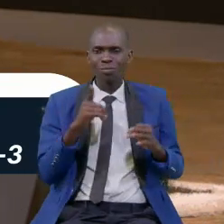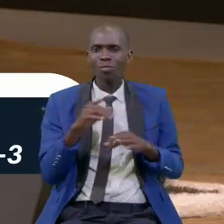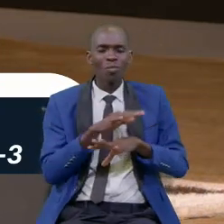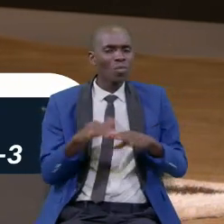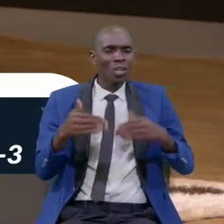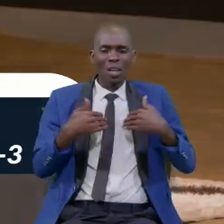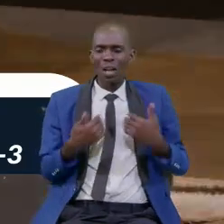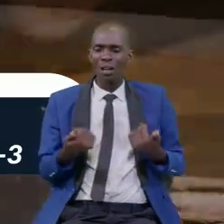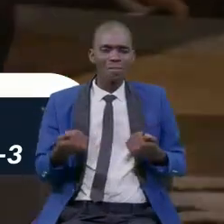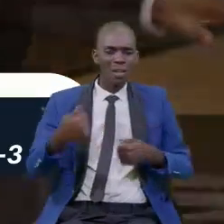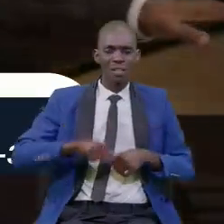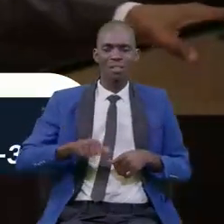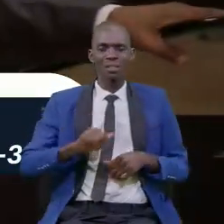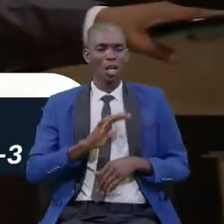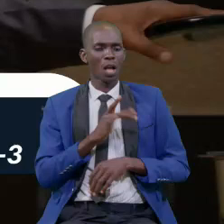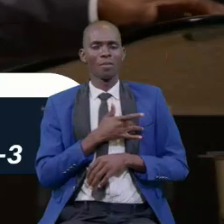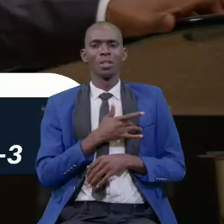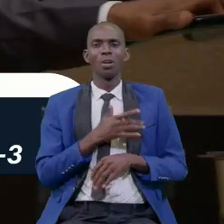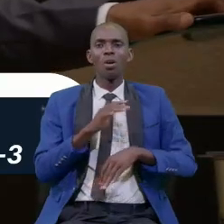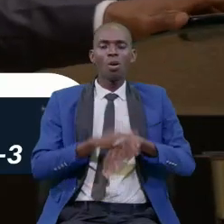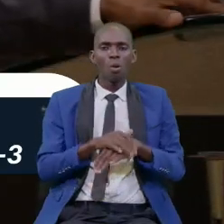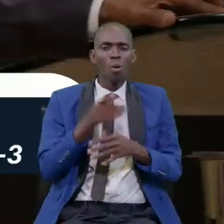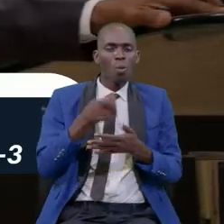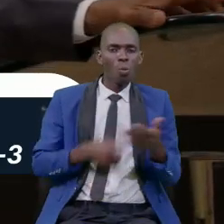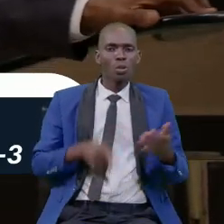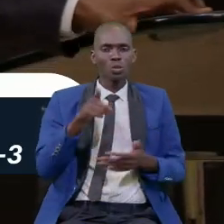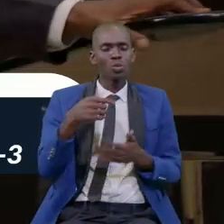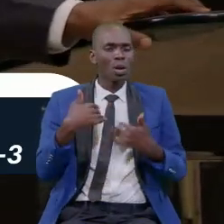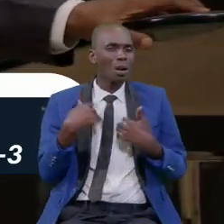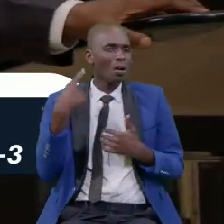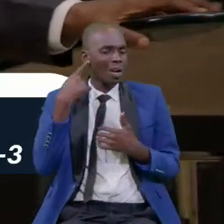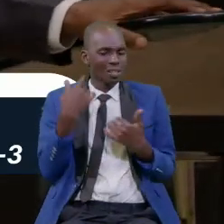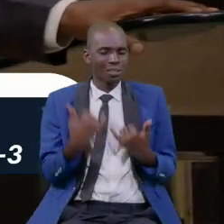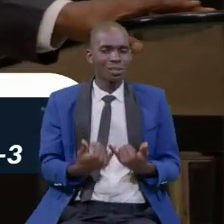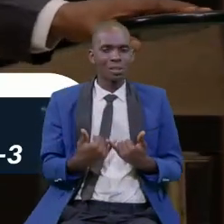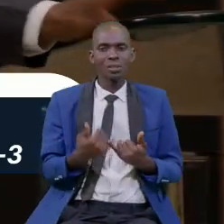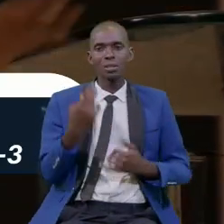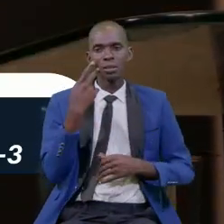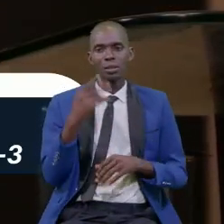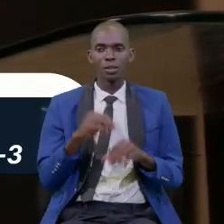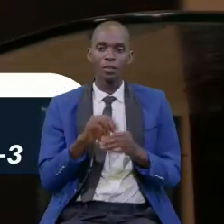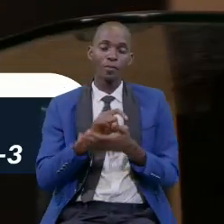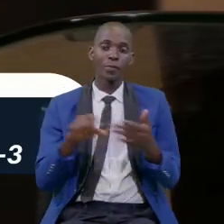any conviction as to what you have heard. We're told in